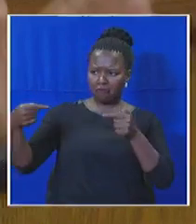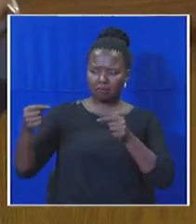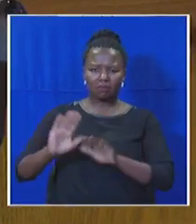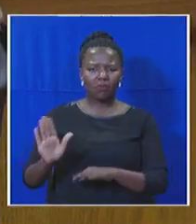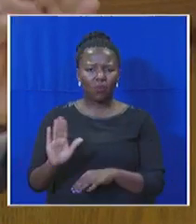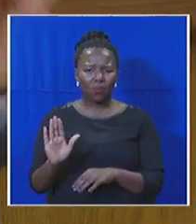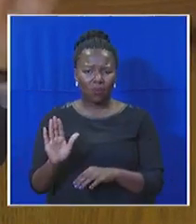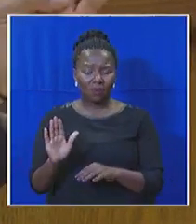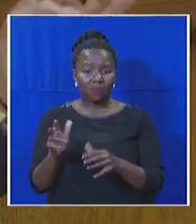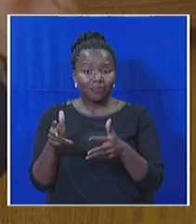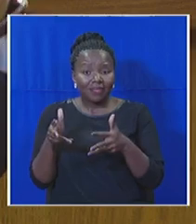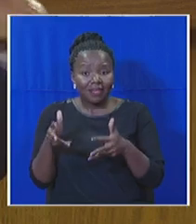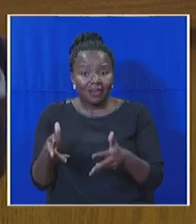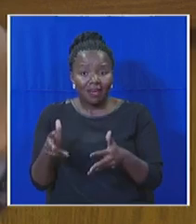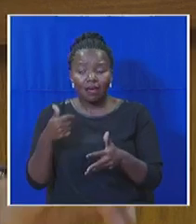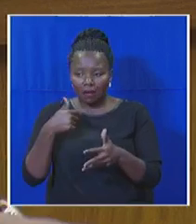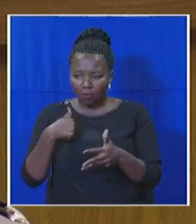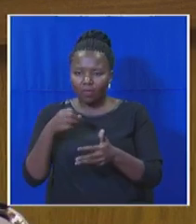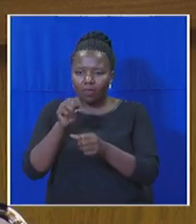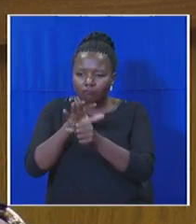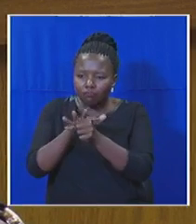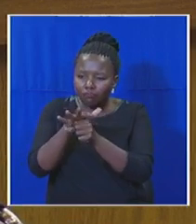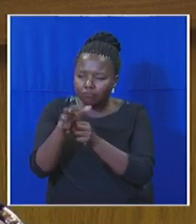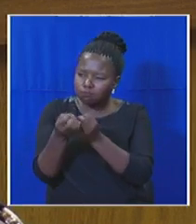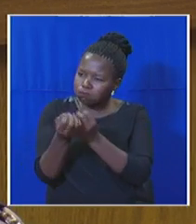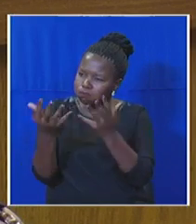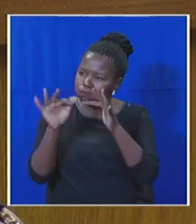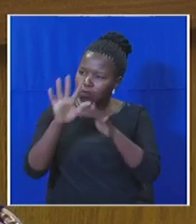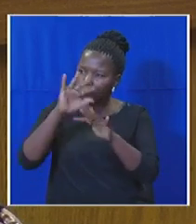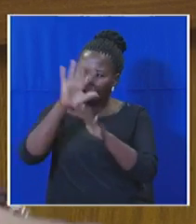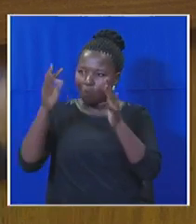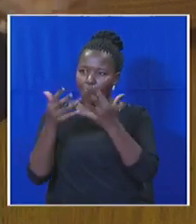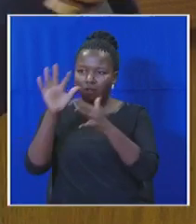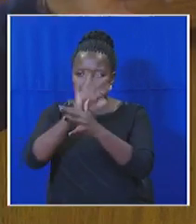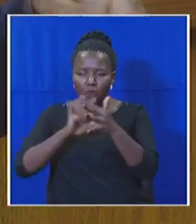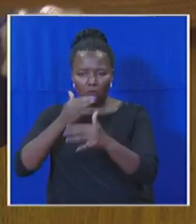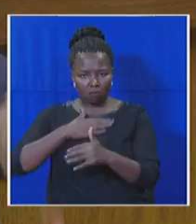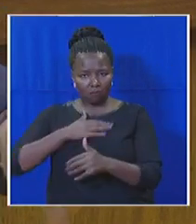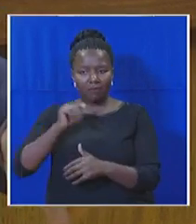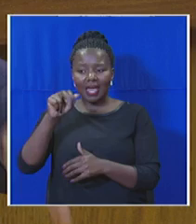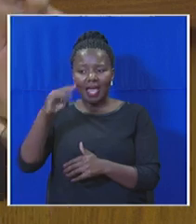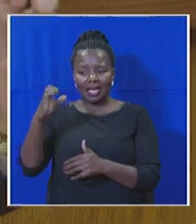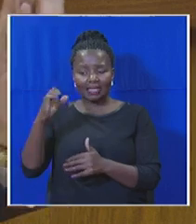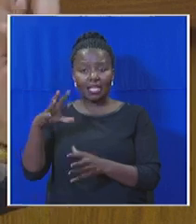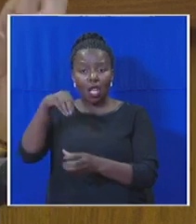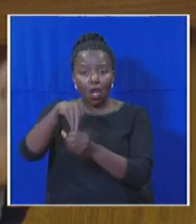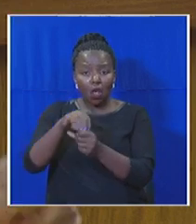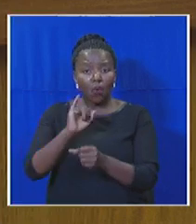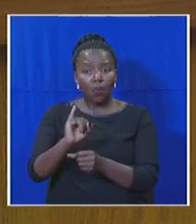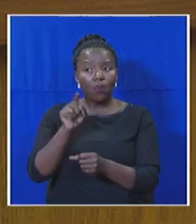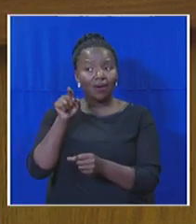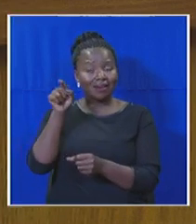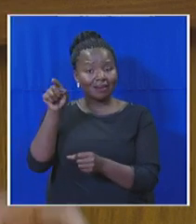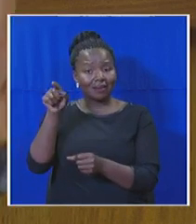We have influenced many people in this world as the ANC. including the government here